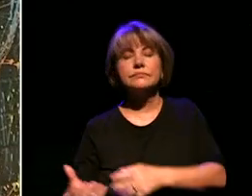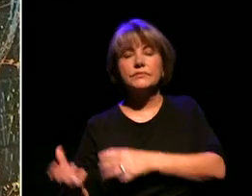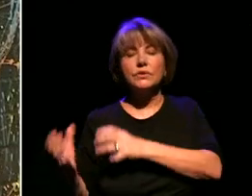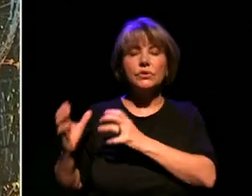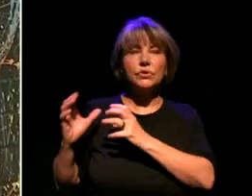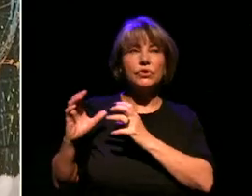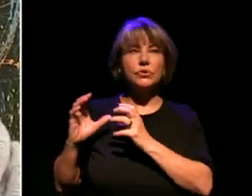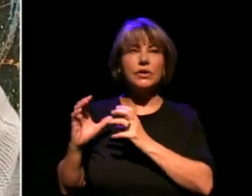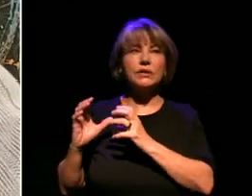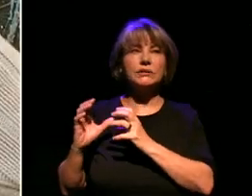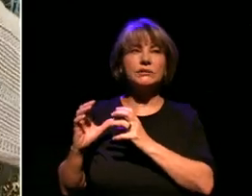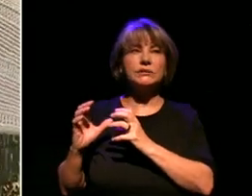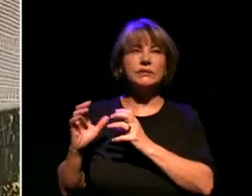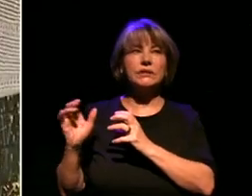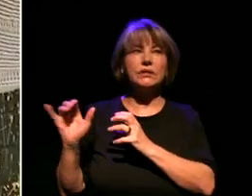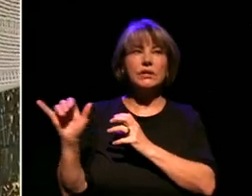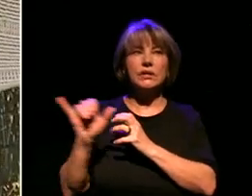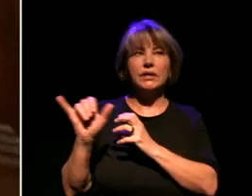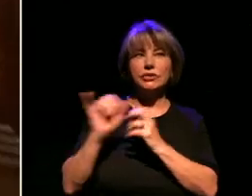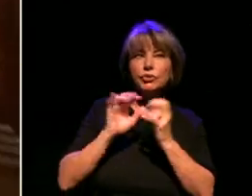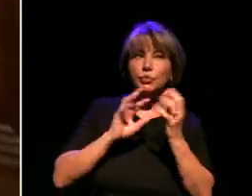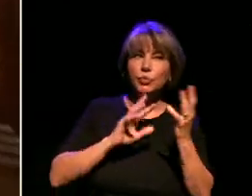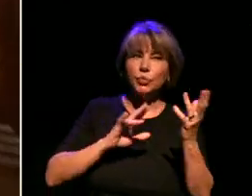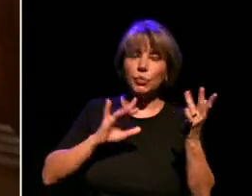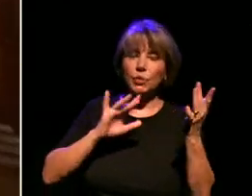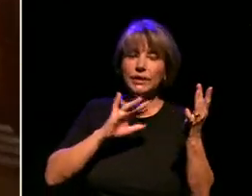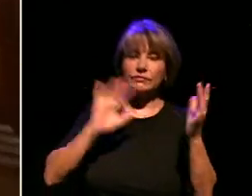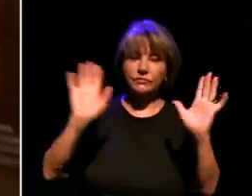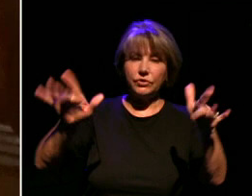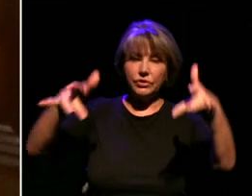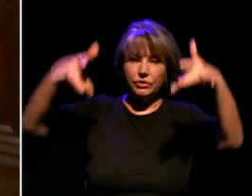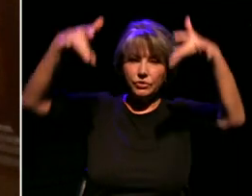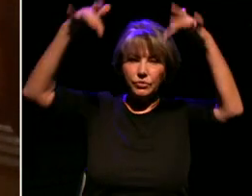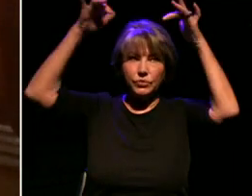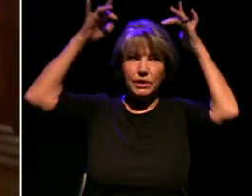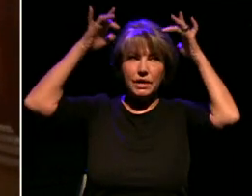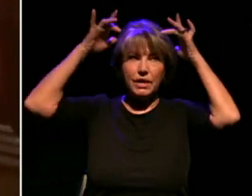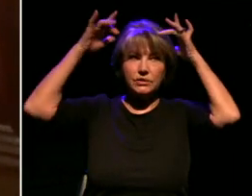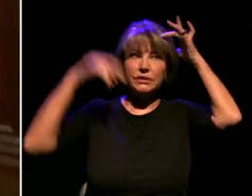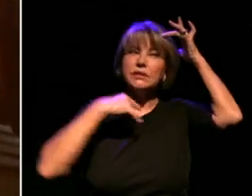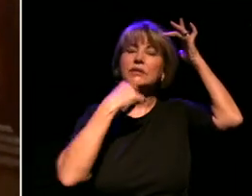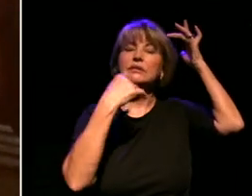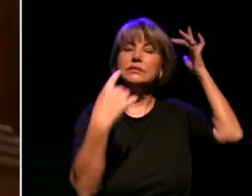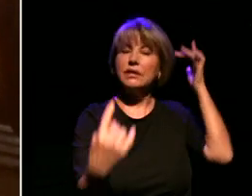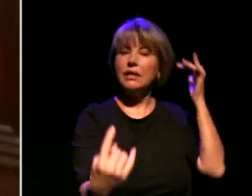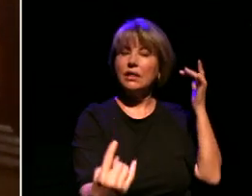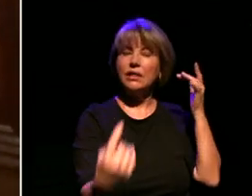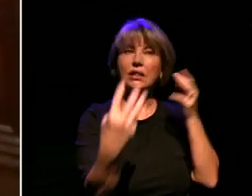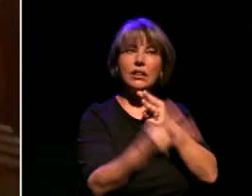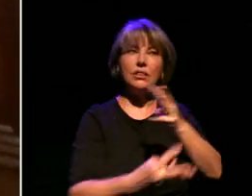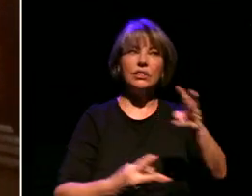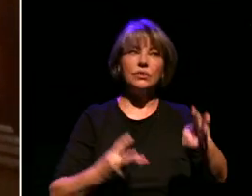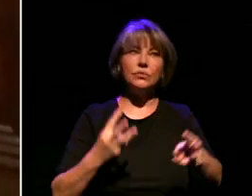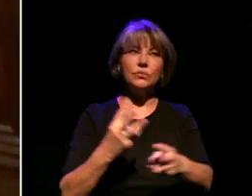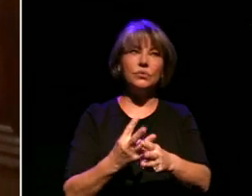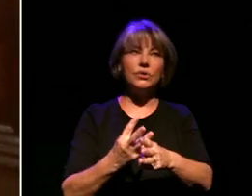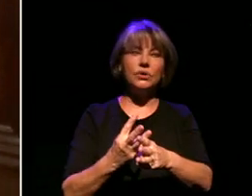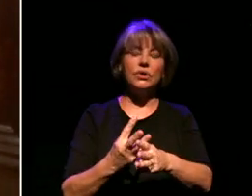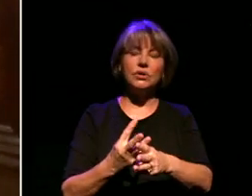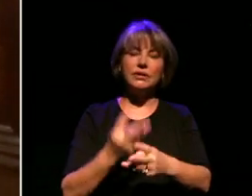as you wait for the crown. Tell the world of the joy you